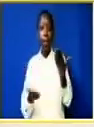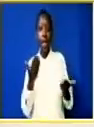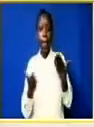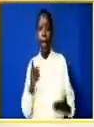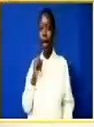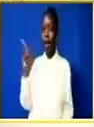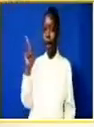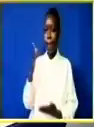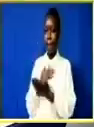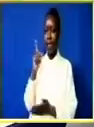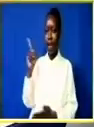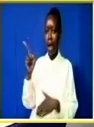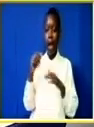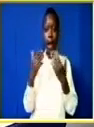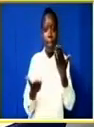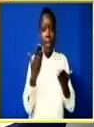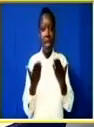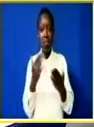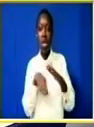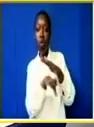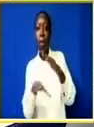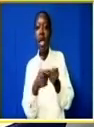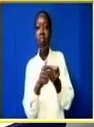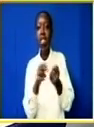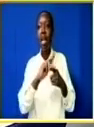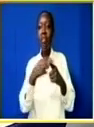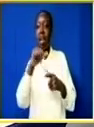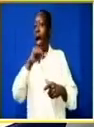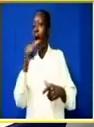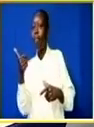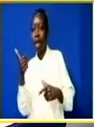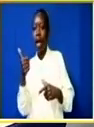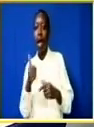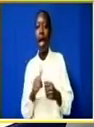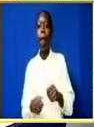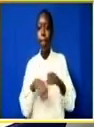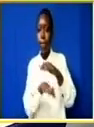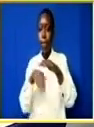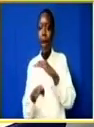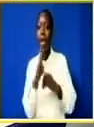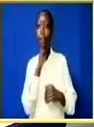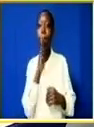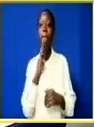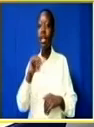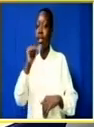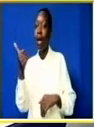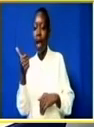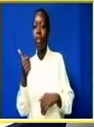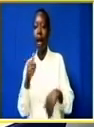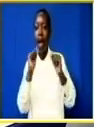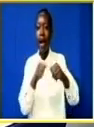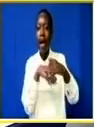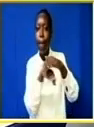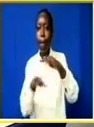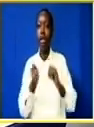this portion here, mm-hmm. you planted maize. Mm-hmm. This one you planted beans. Mm-hmm. This one you planted potatoes. Okay. Next time, mm-hmm.